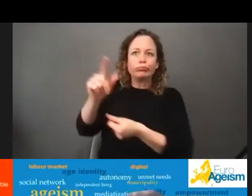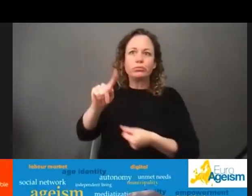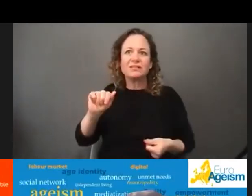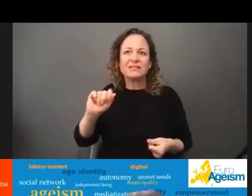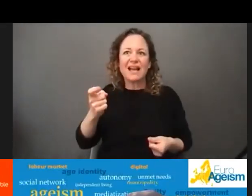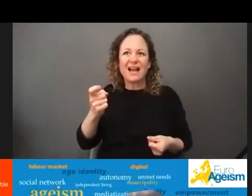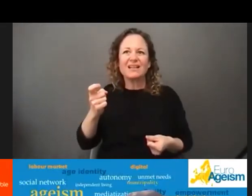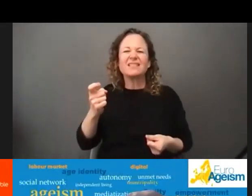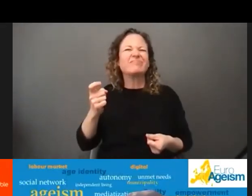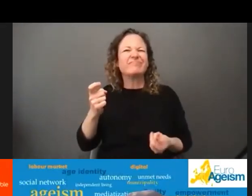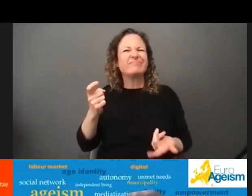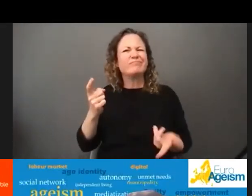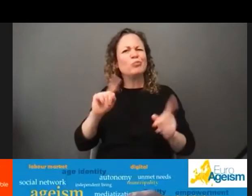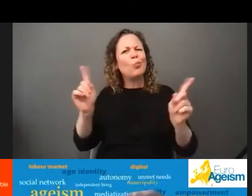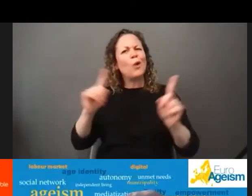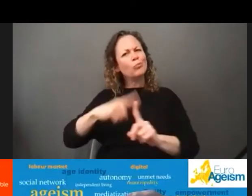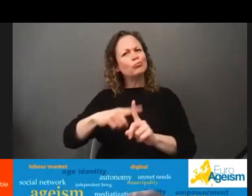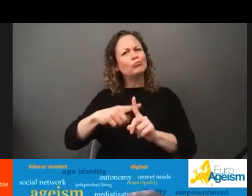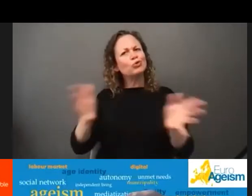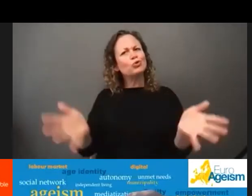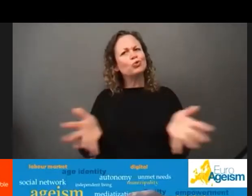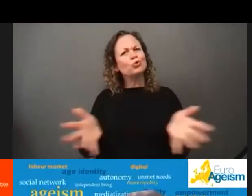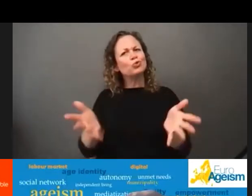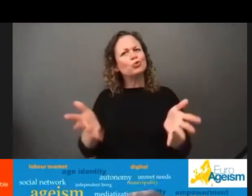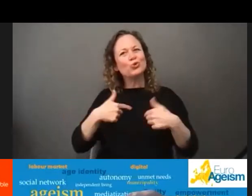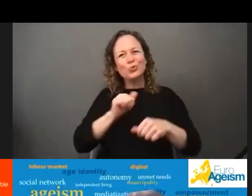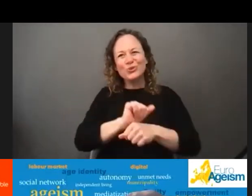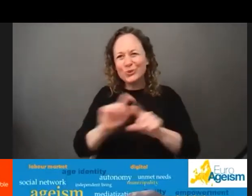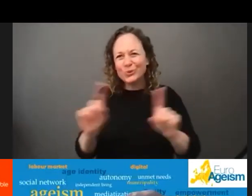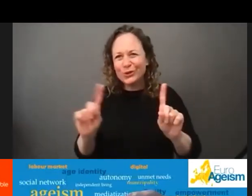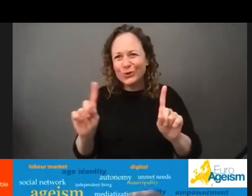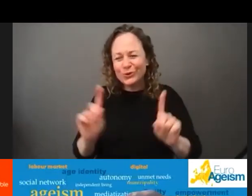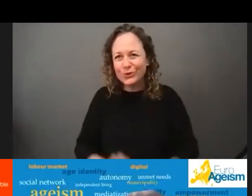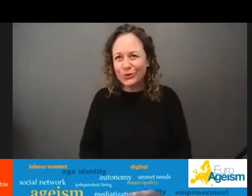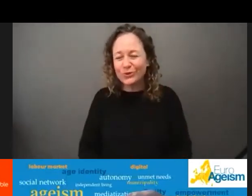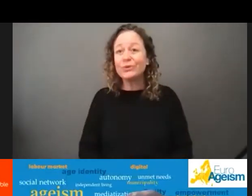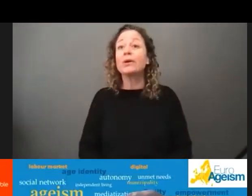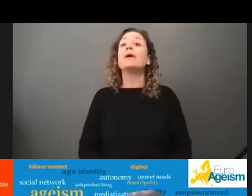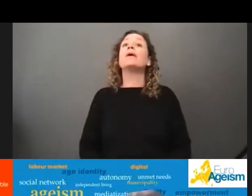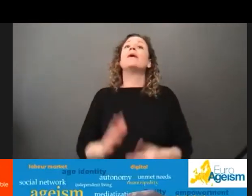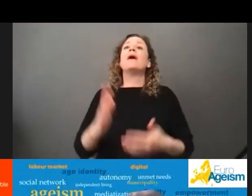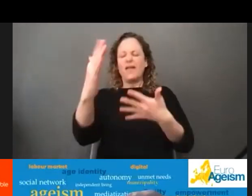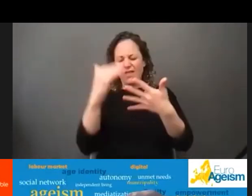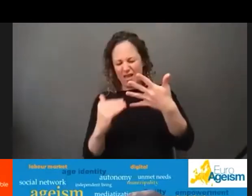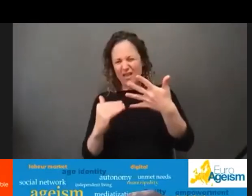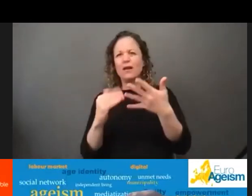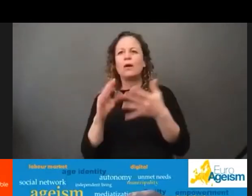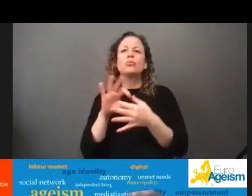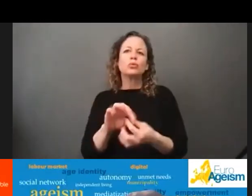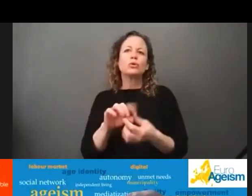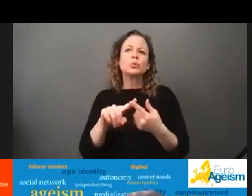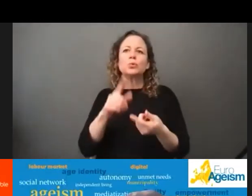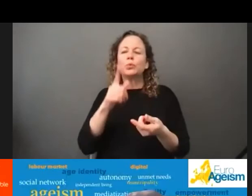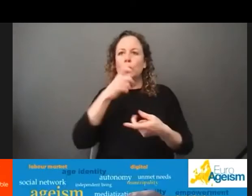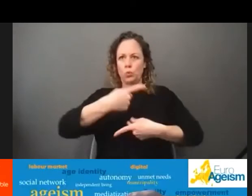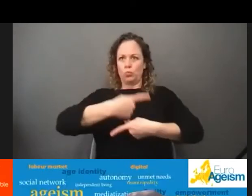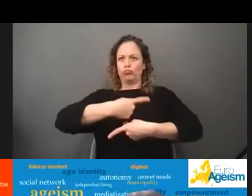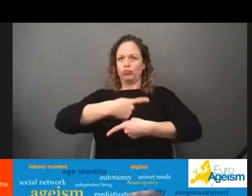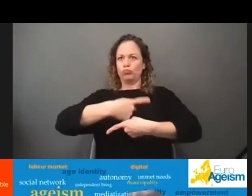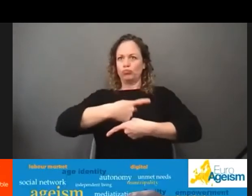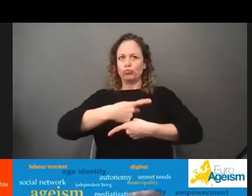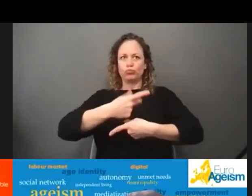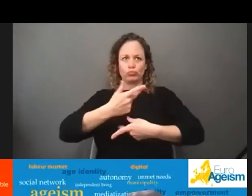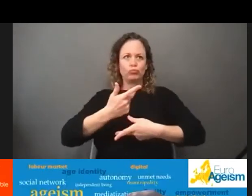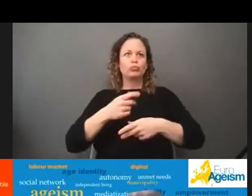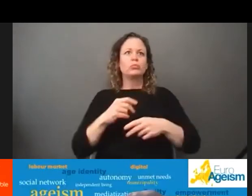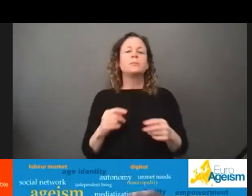in terms of the increasing family responsibilities such as caregivers. So while Canada is making